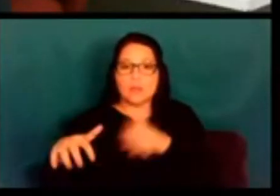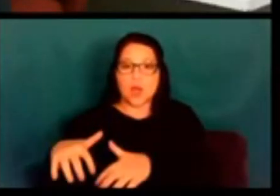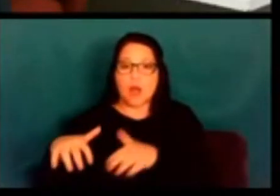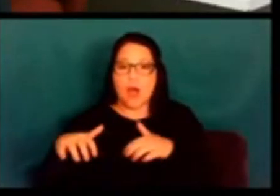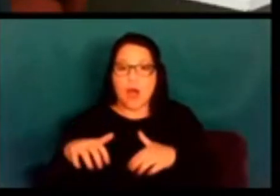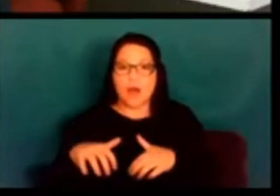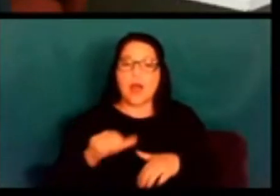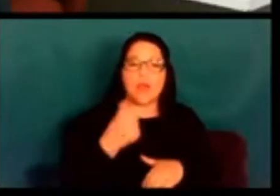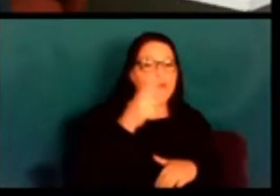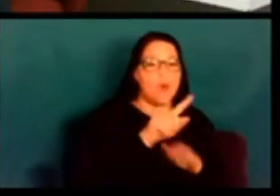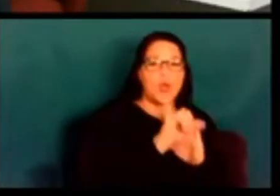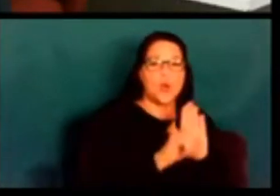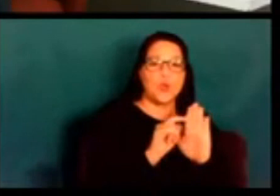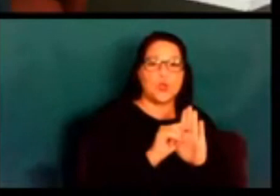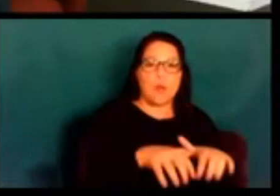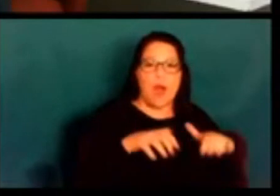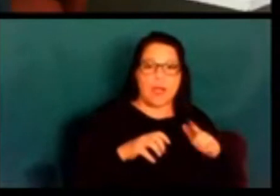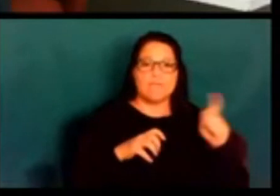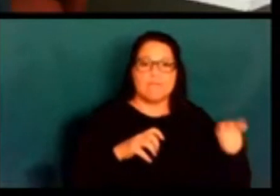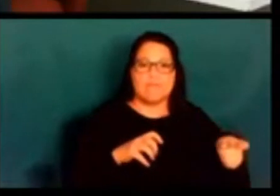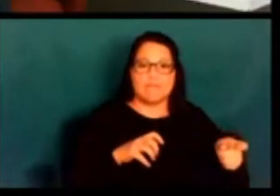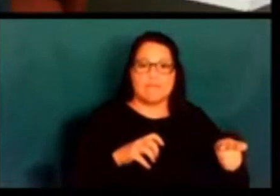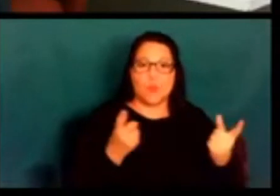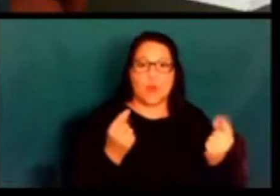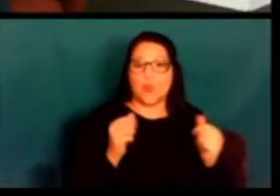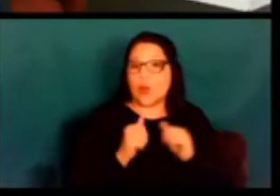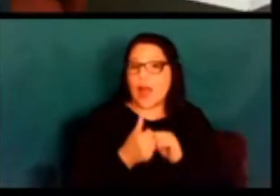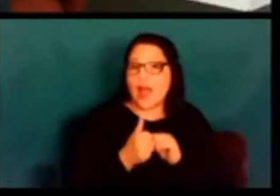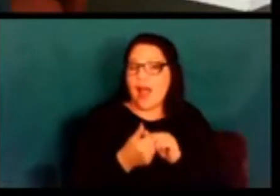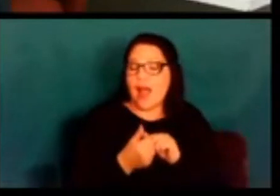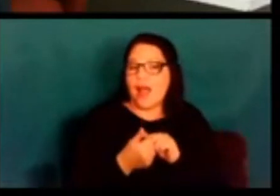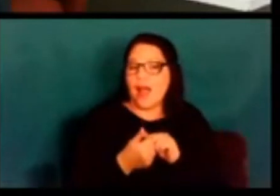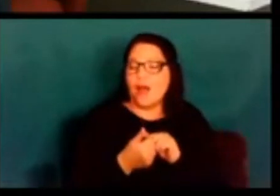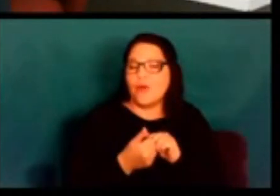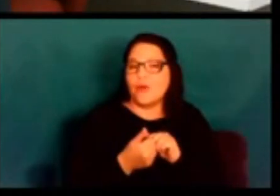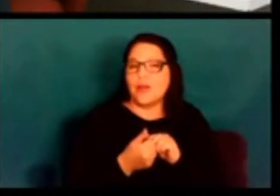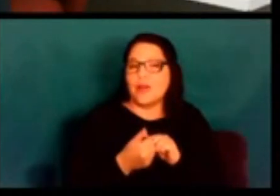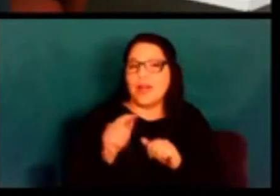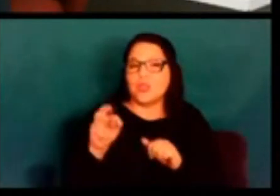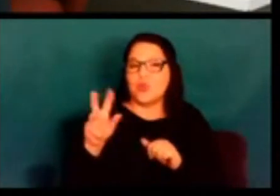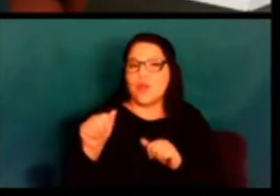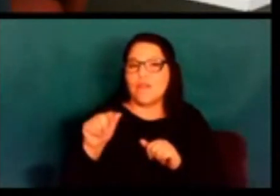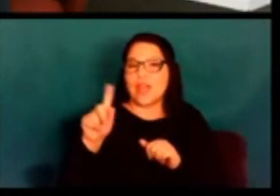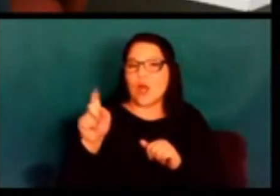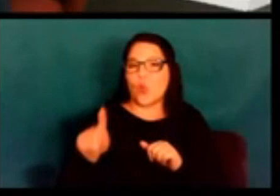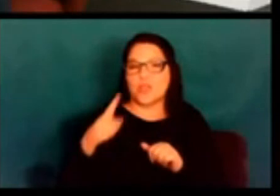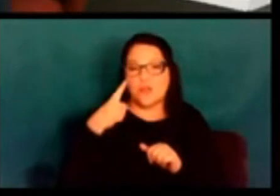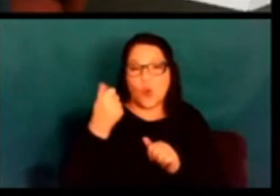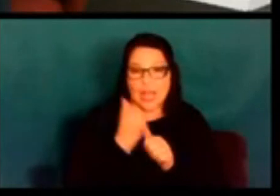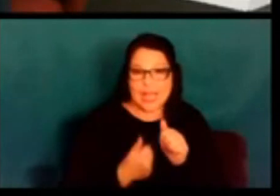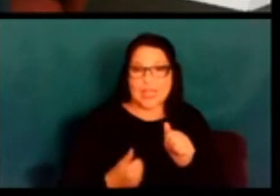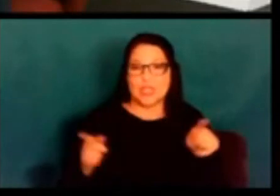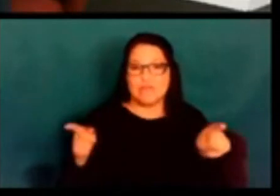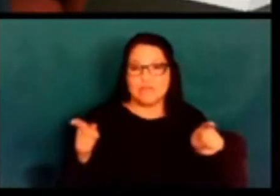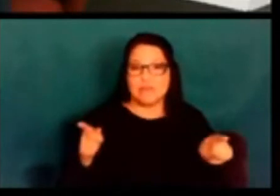our YouTube audience. And we're going to do that by way of a trivia question for each platform. So George, please don't give